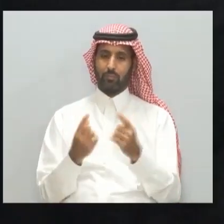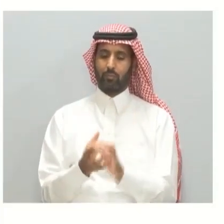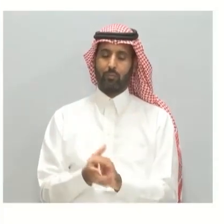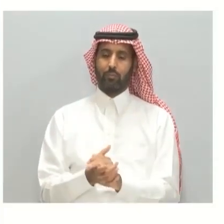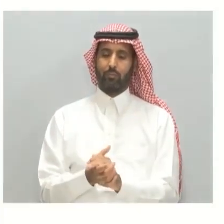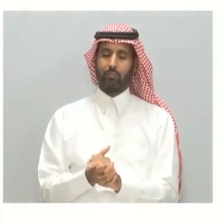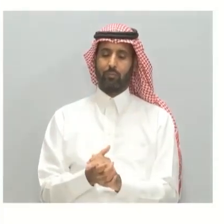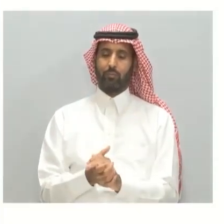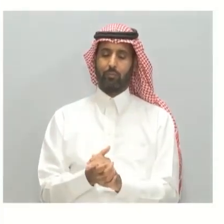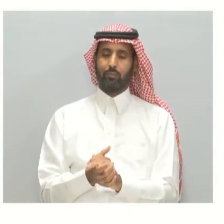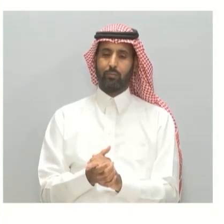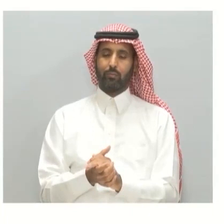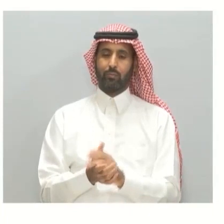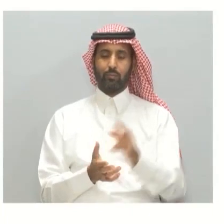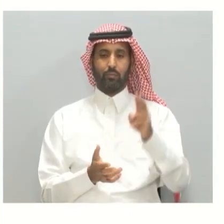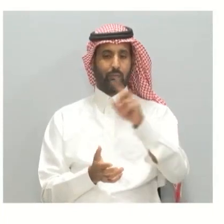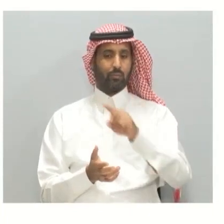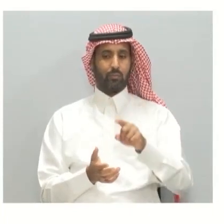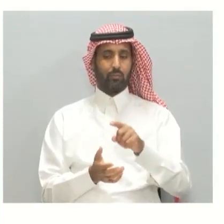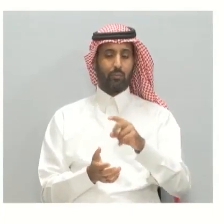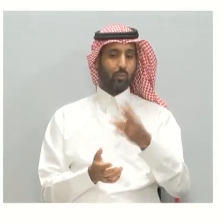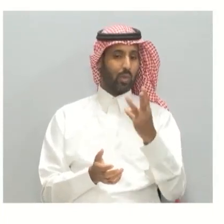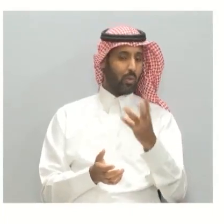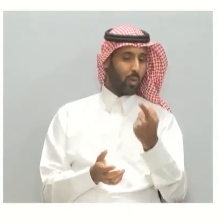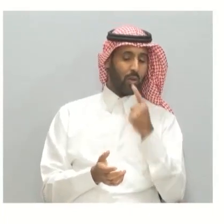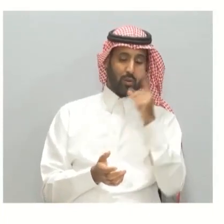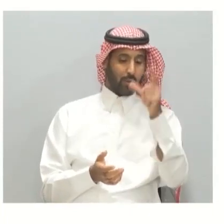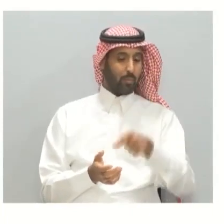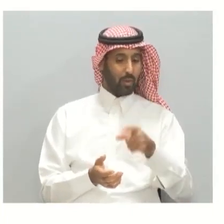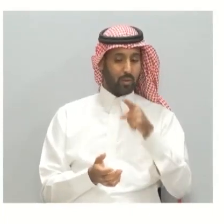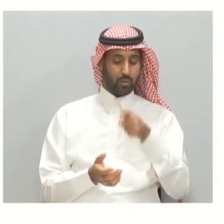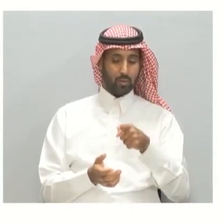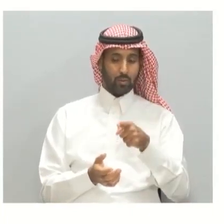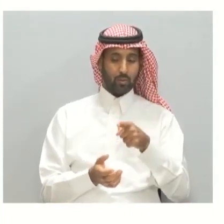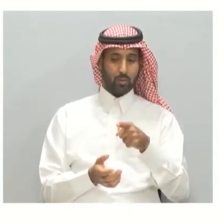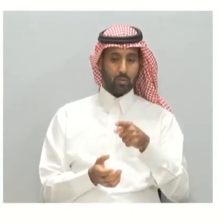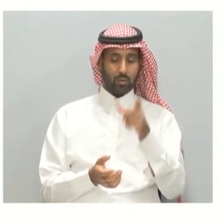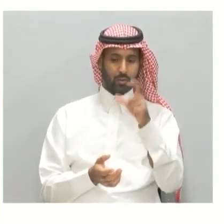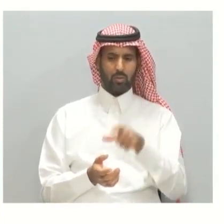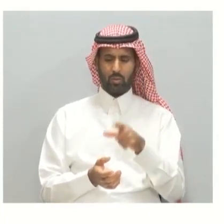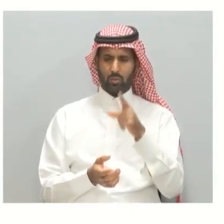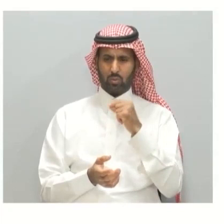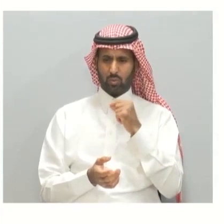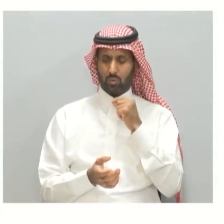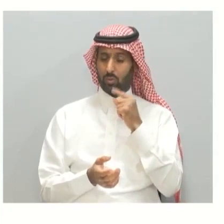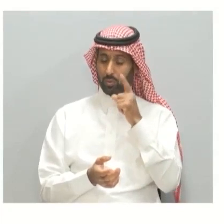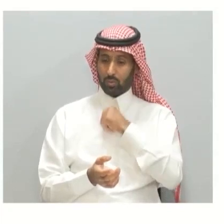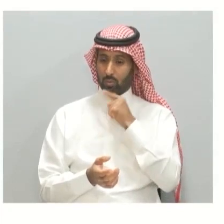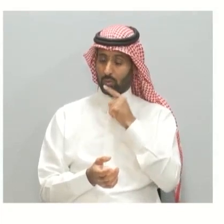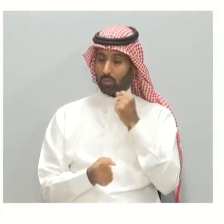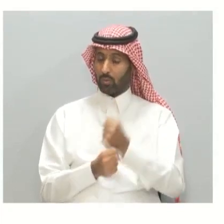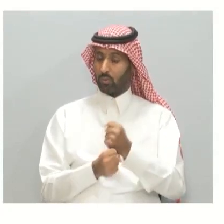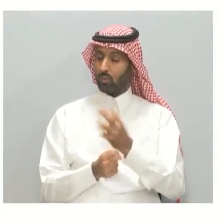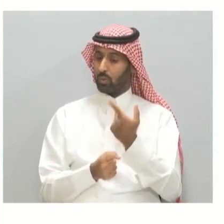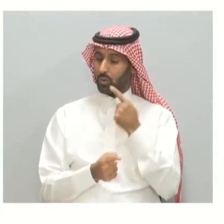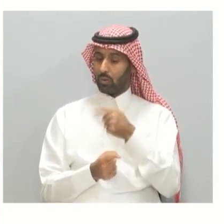task. Question three here, which personal characteristics should he have to be an arborist? What